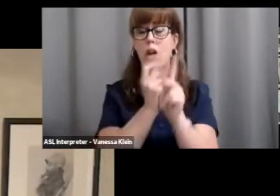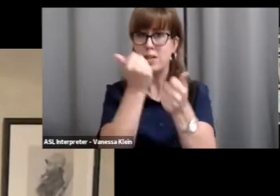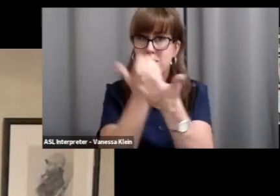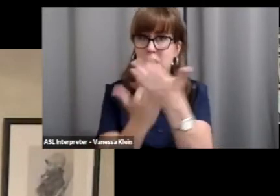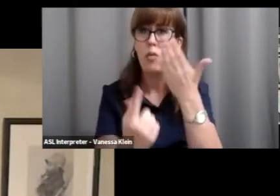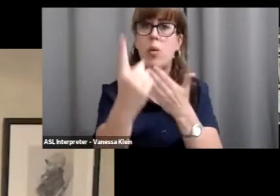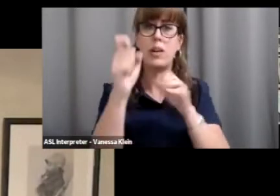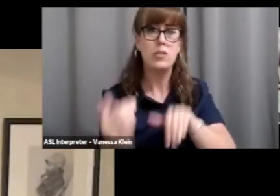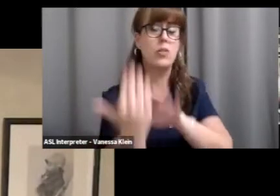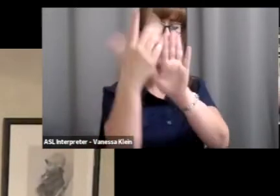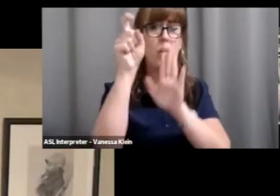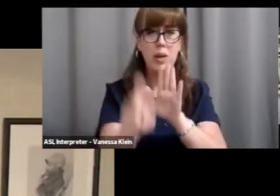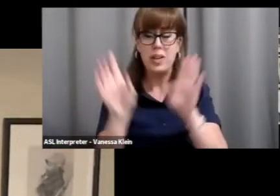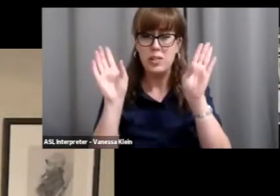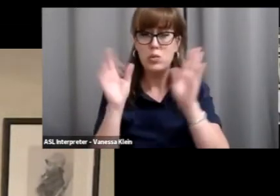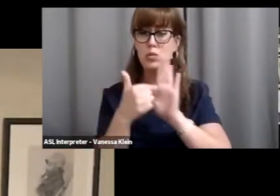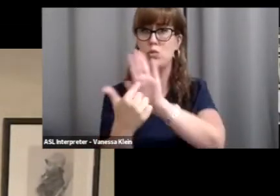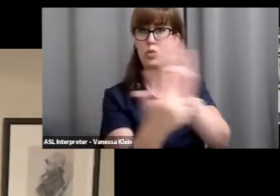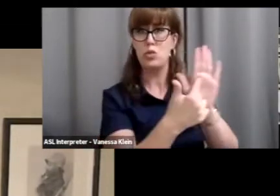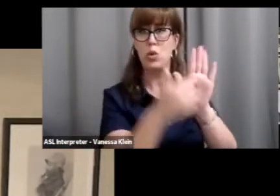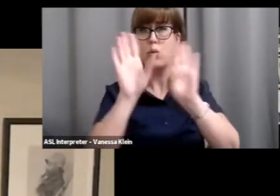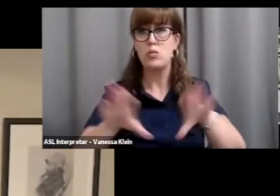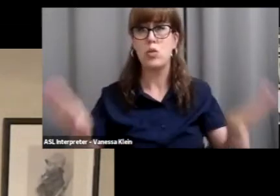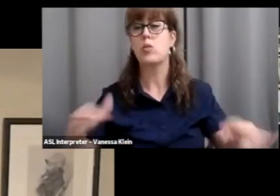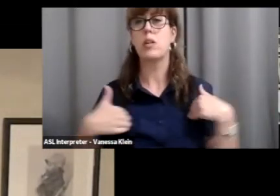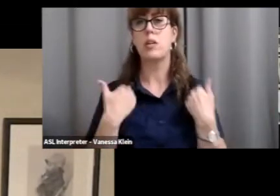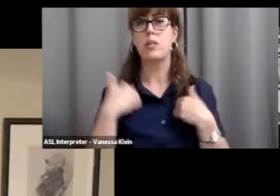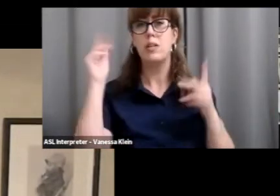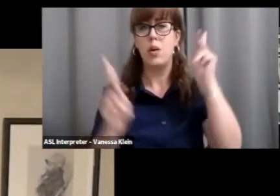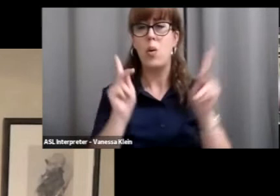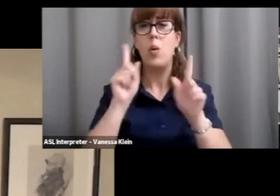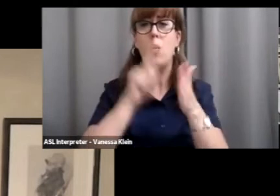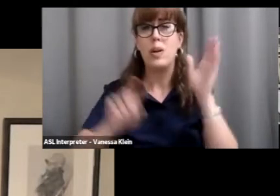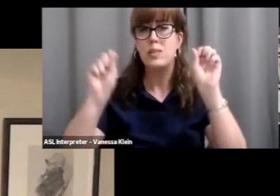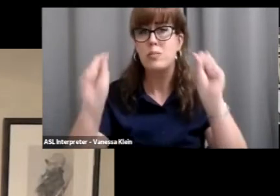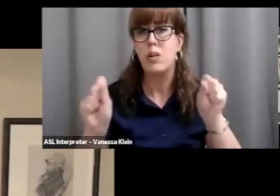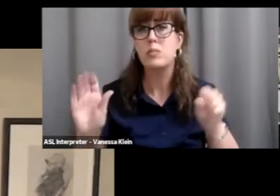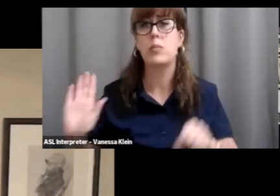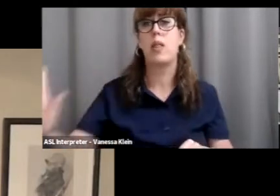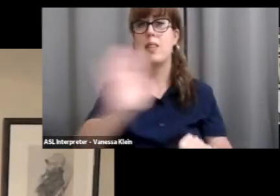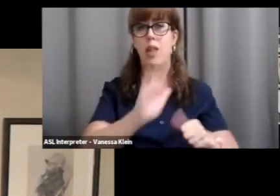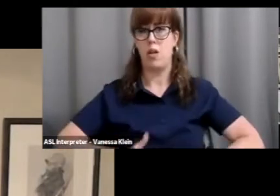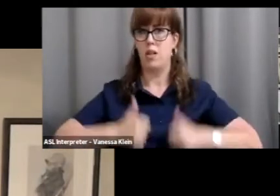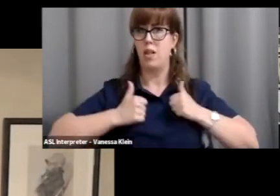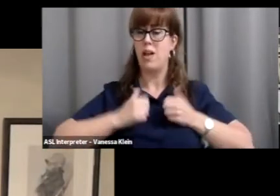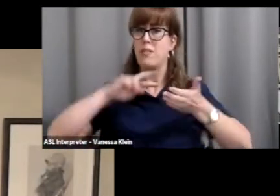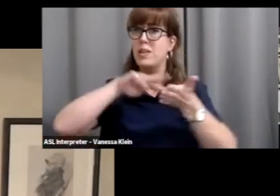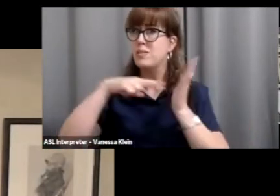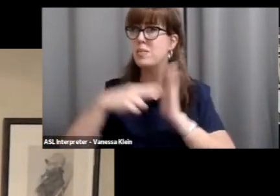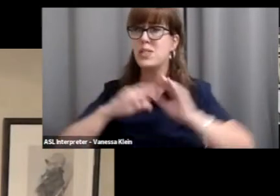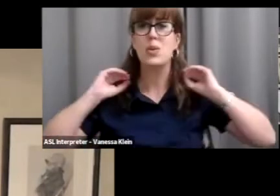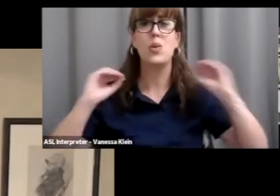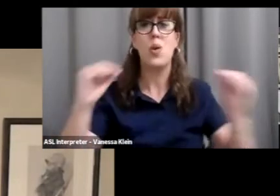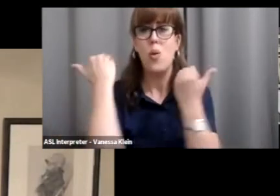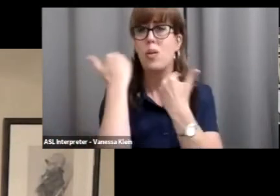show children and adolescents what is possible in their lives, that there is no limit to what they